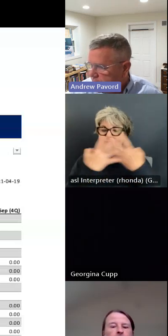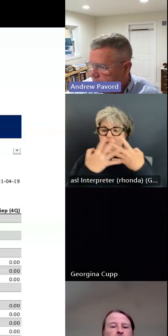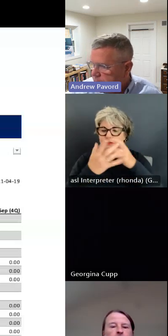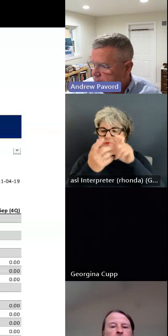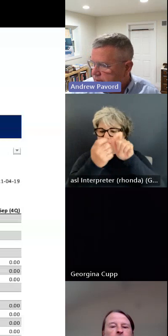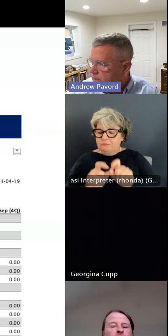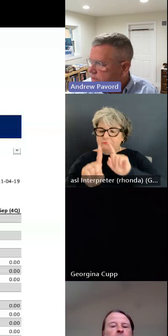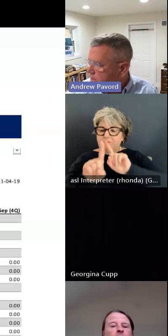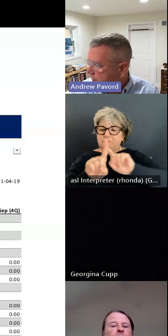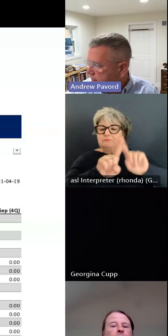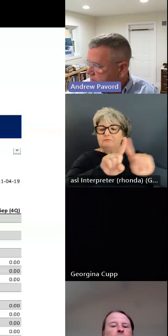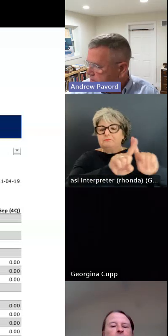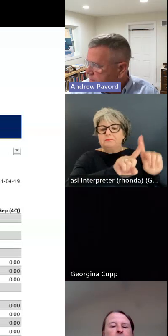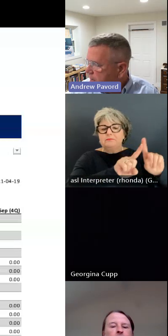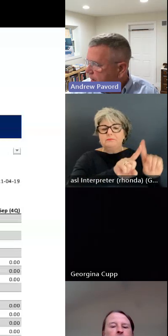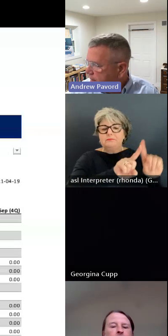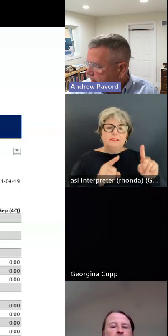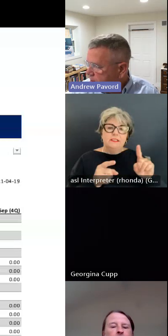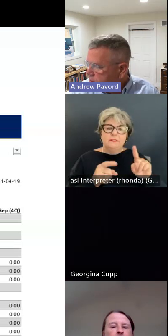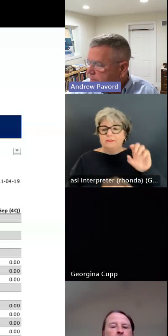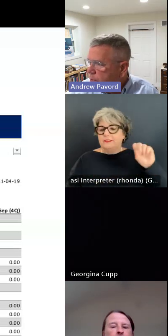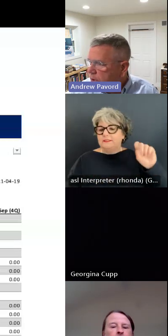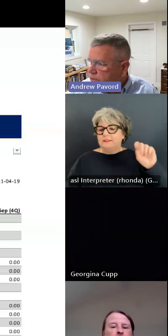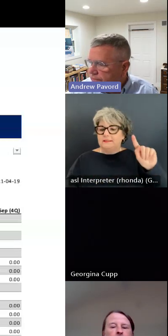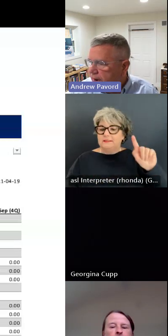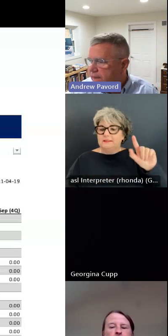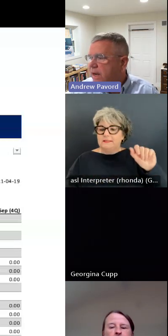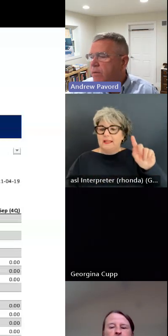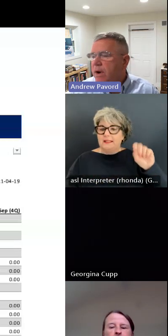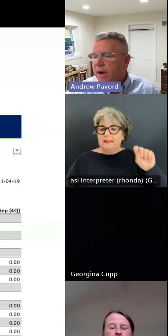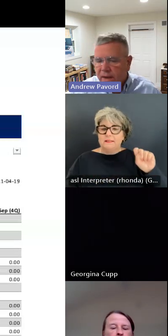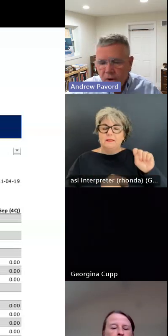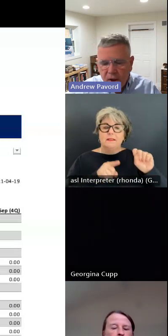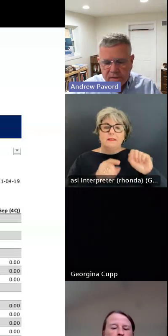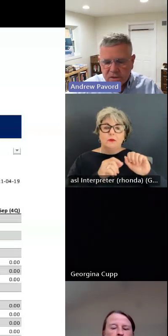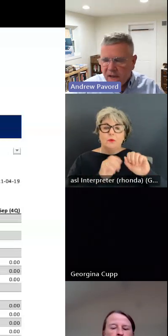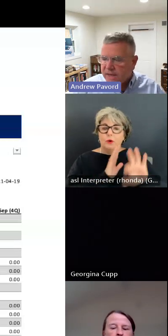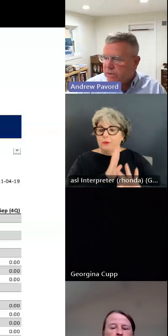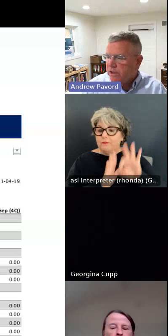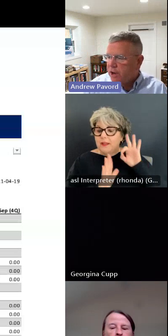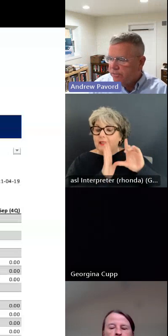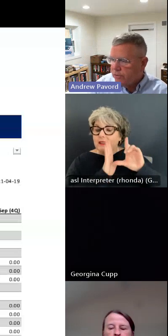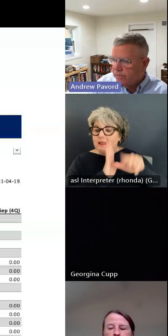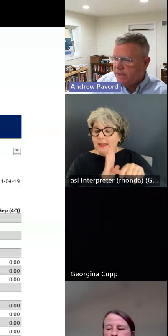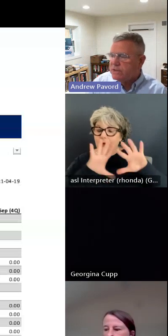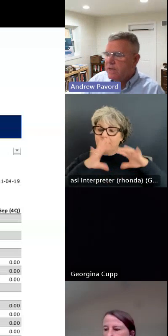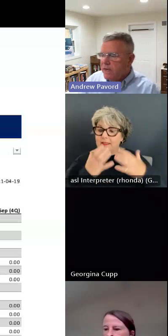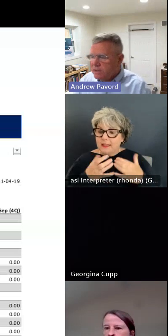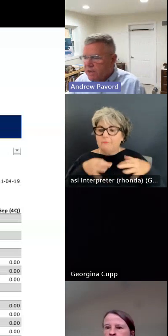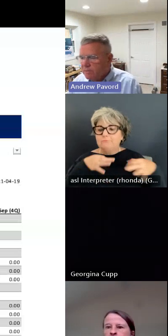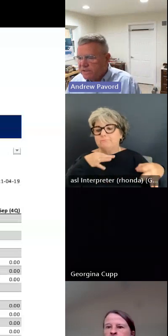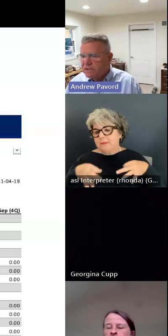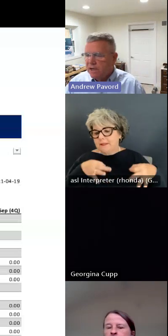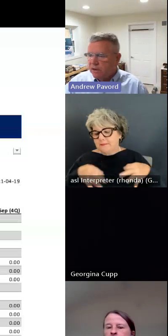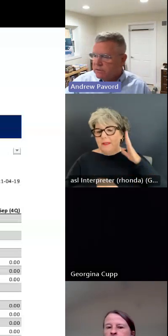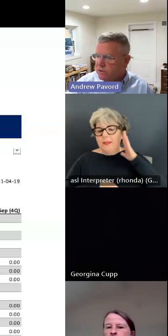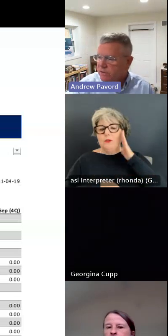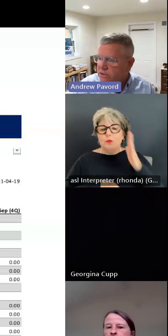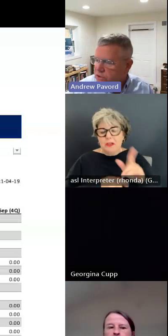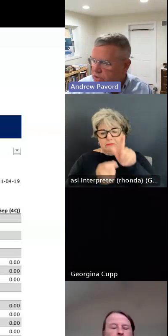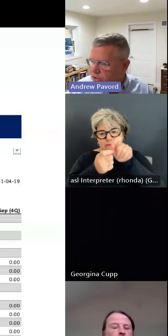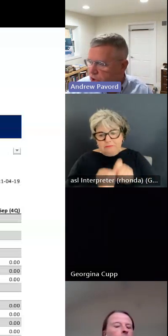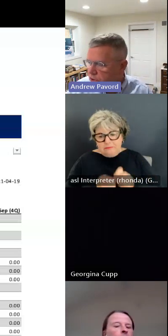different, the different statuses. Again, here's the portal to find it. Now, later on in this class, we're going to go through these in some